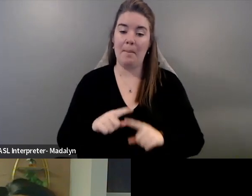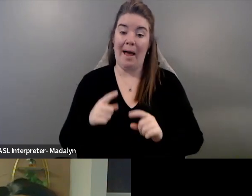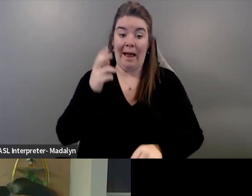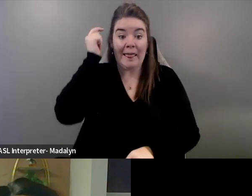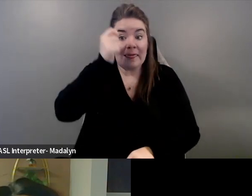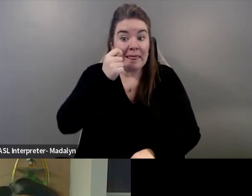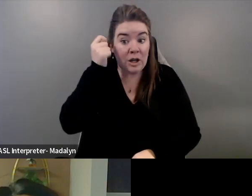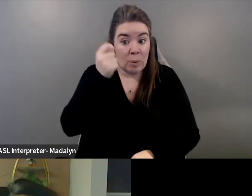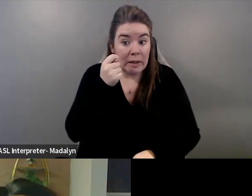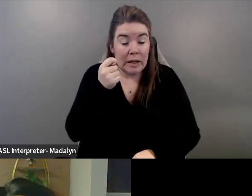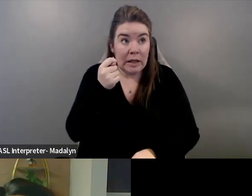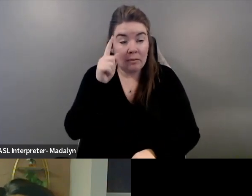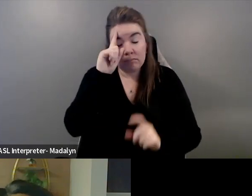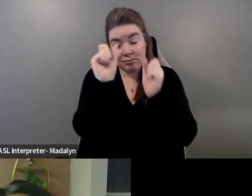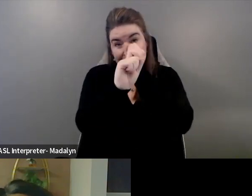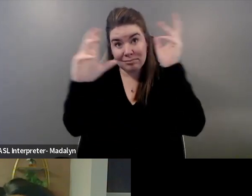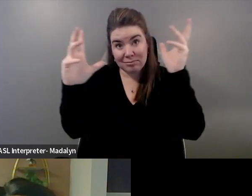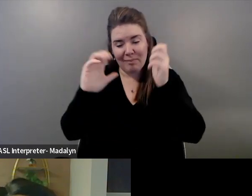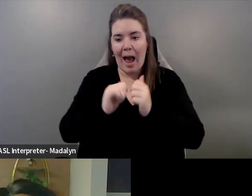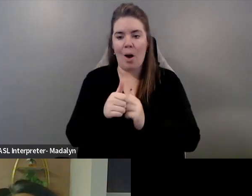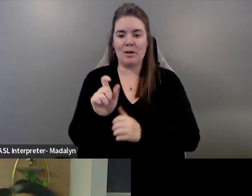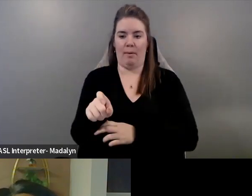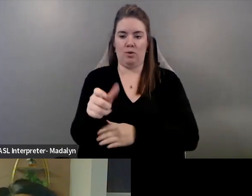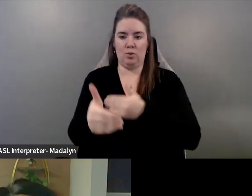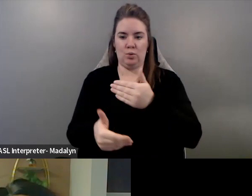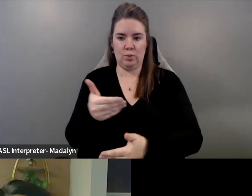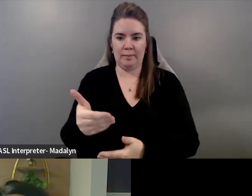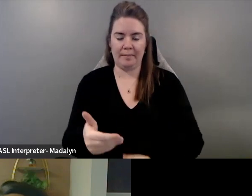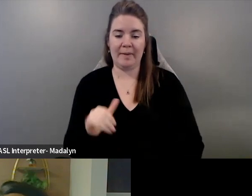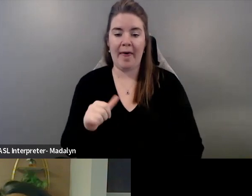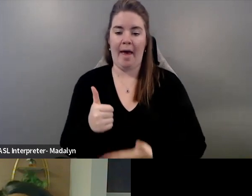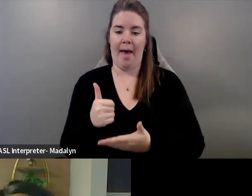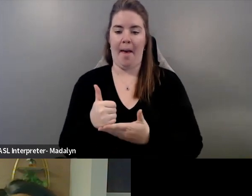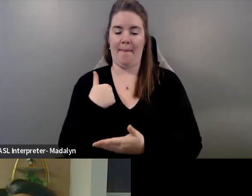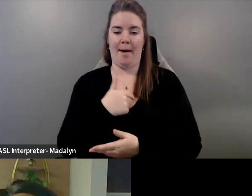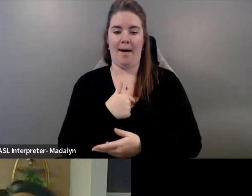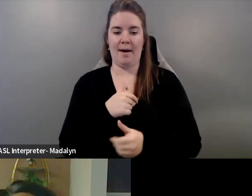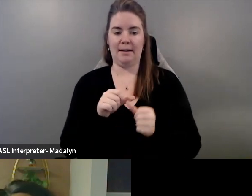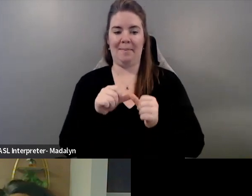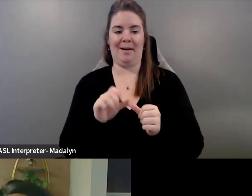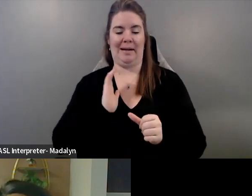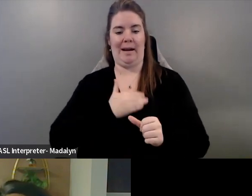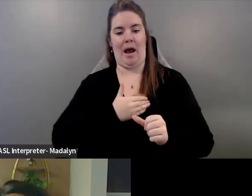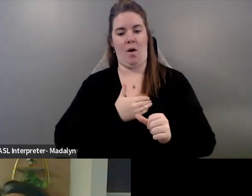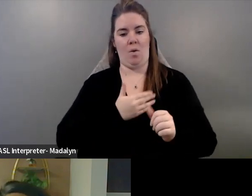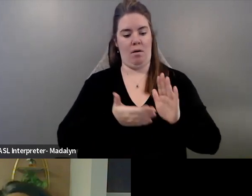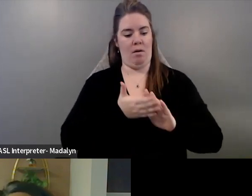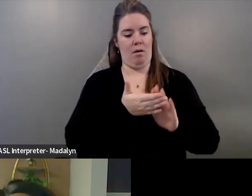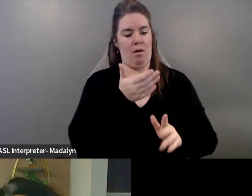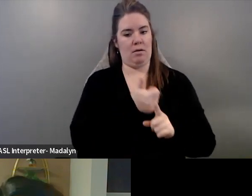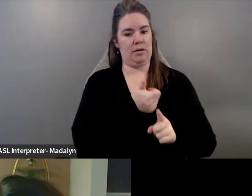this is how this is supposed to go. And that's, again, to help us maintain our autonomy, to keep us a group of people